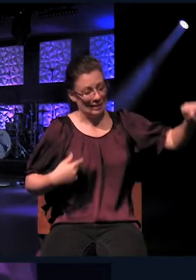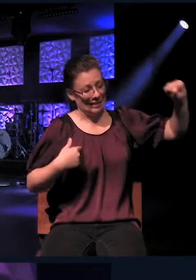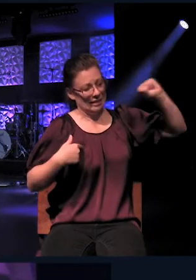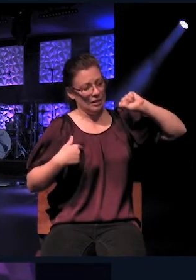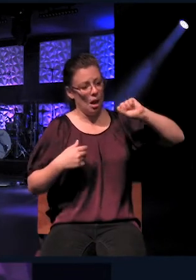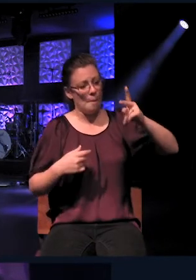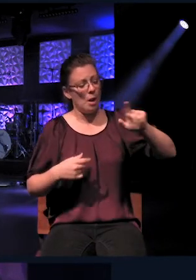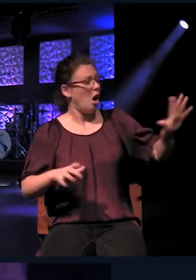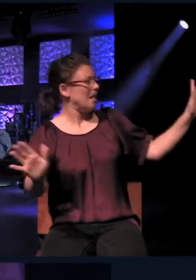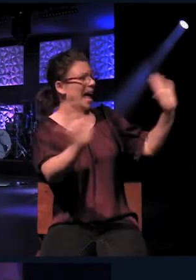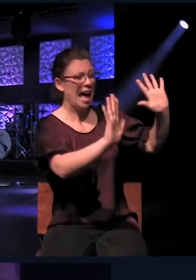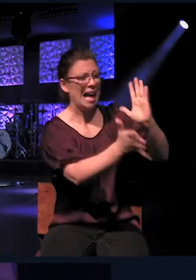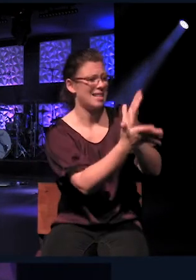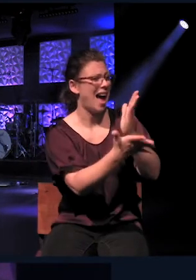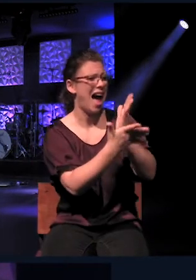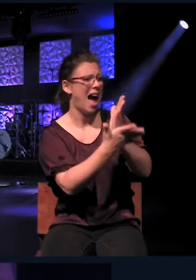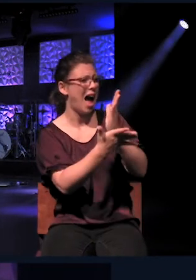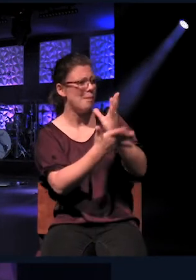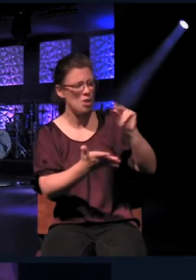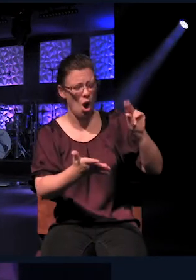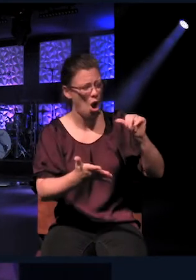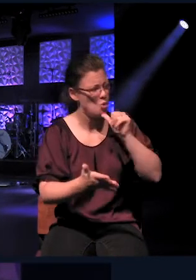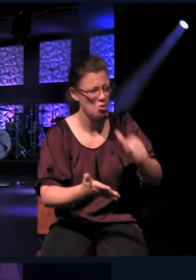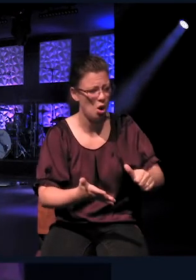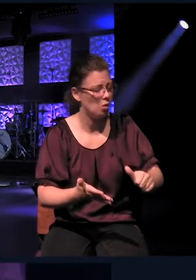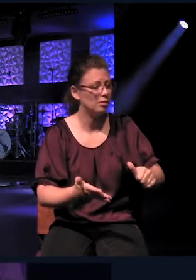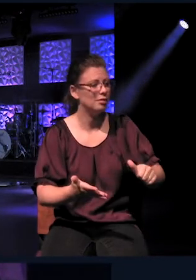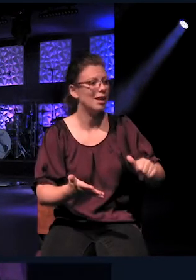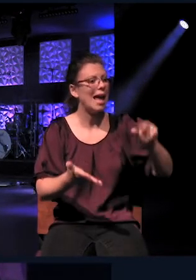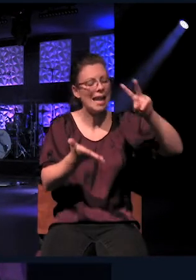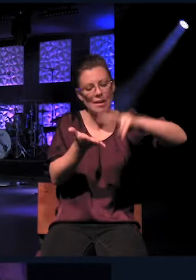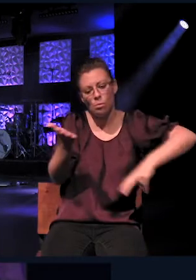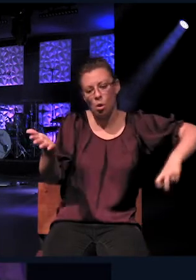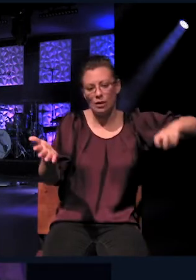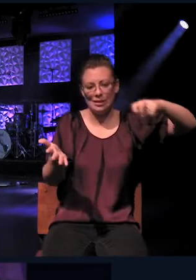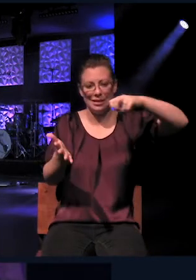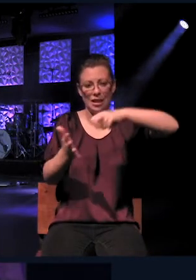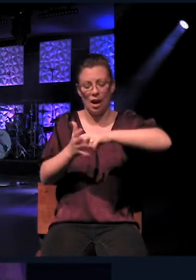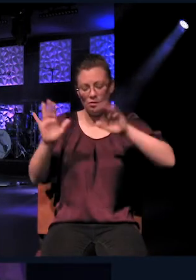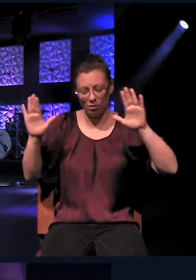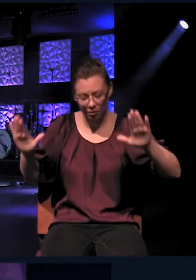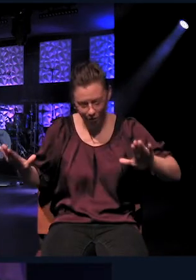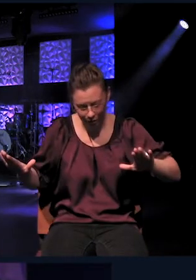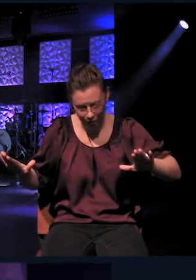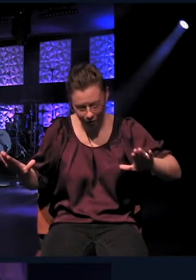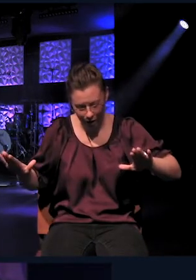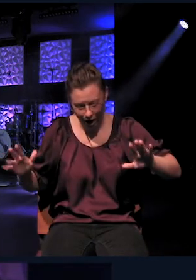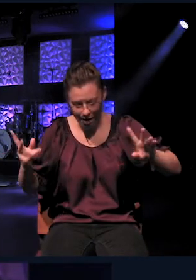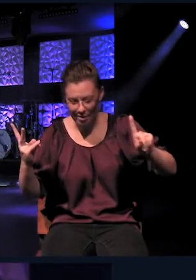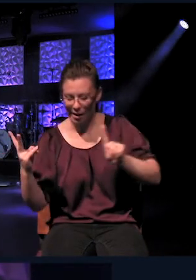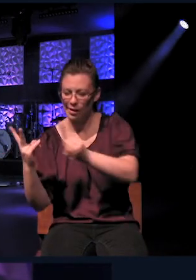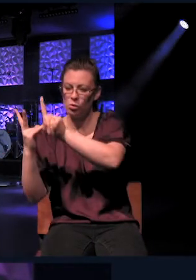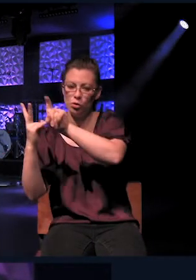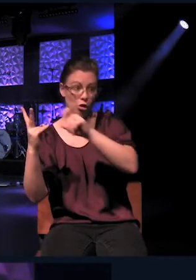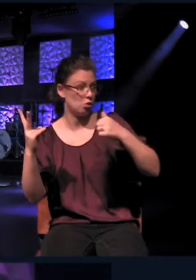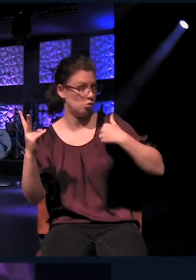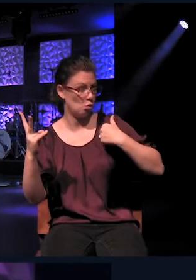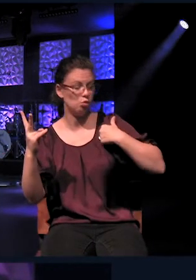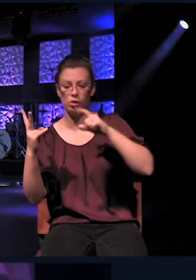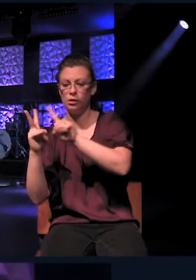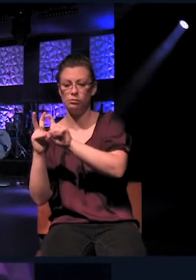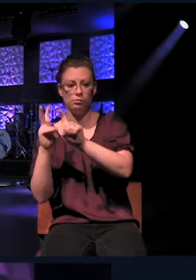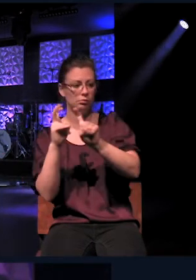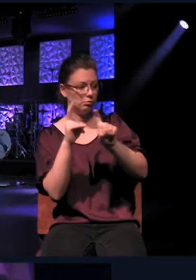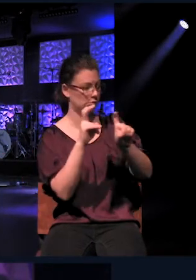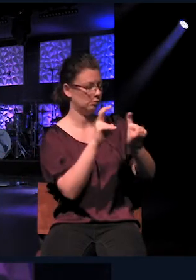ran to the dungeon and fell down trembling before Paul and Silas. Then he brought them out and asked, sirs, what must I do to be